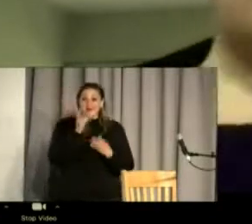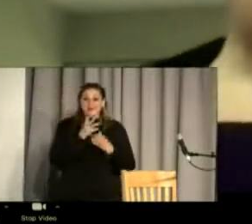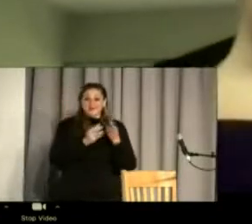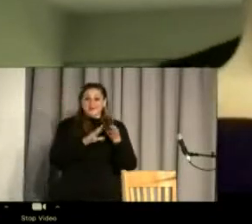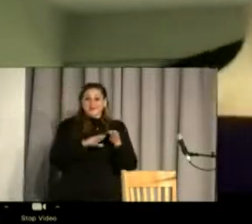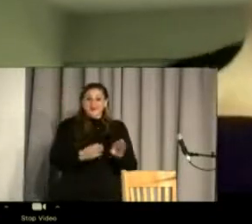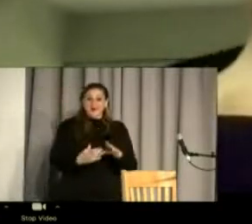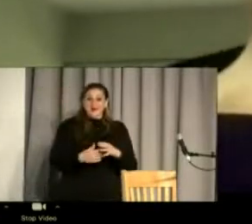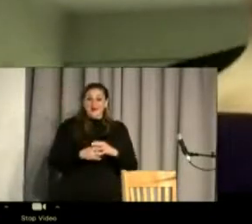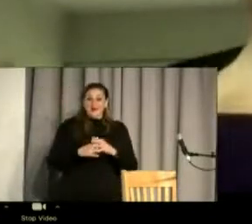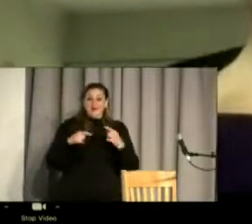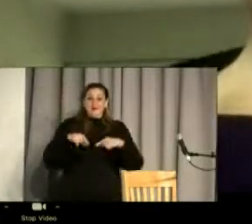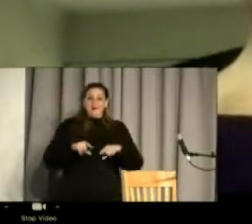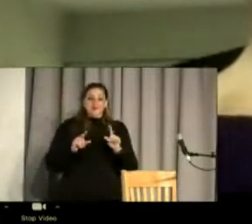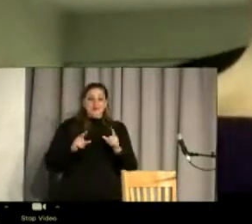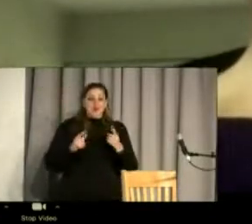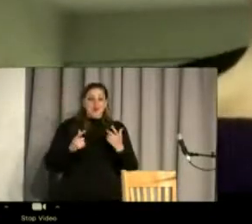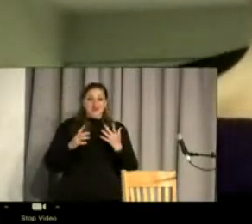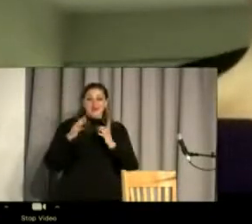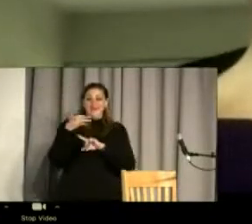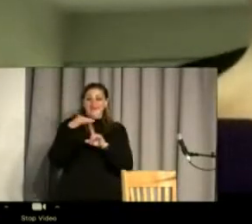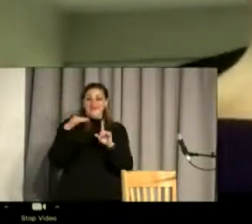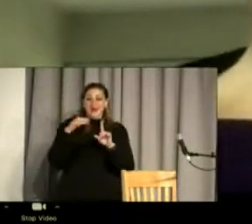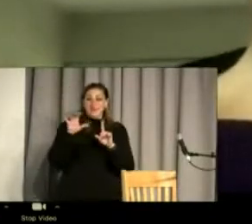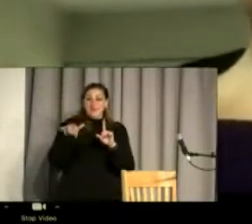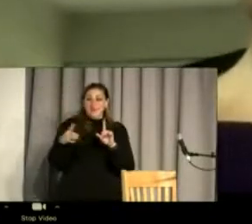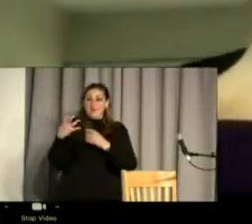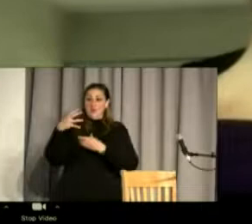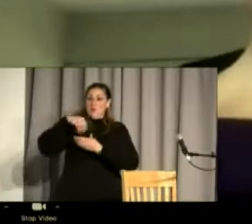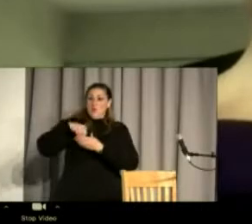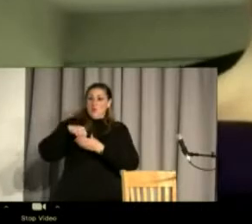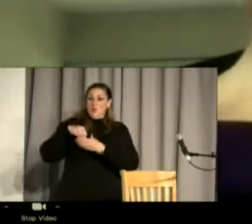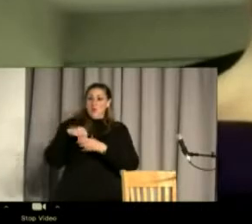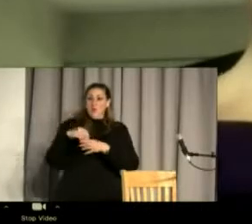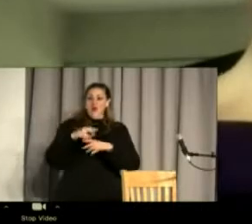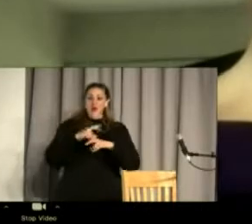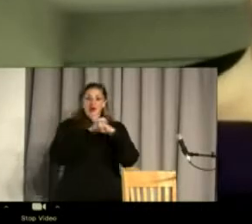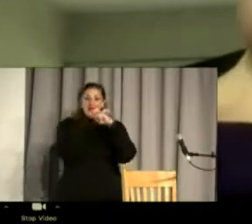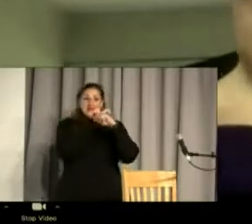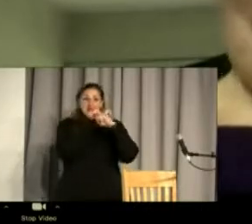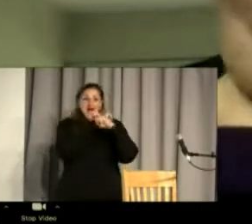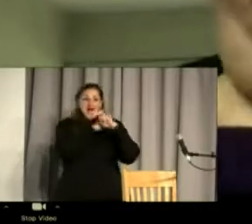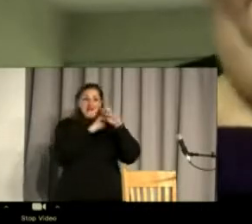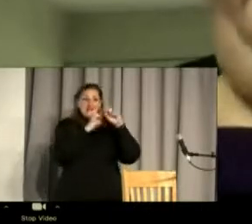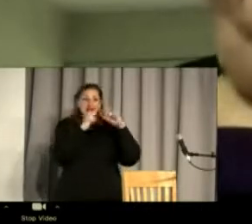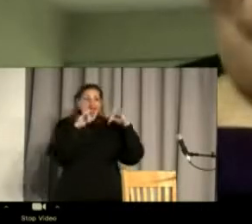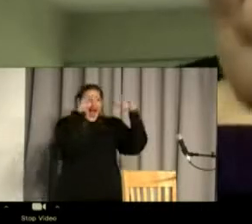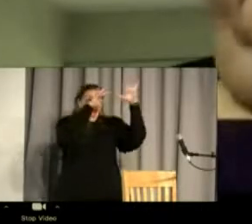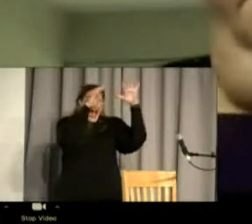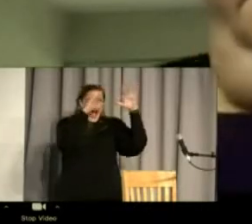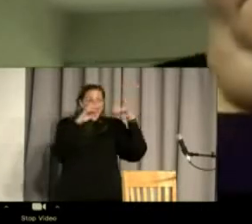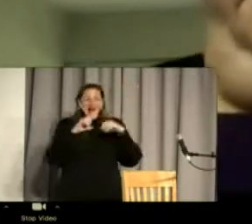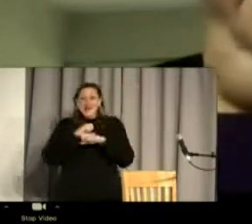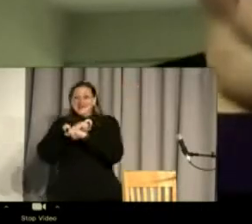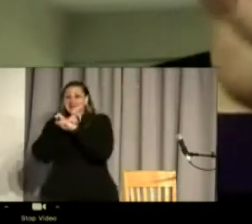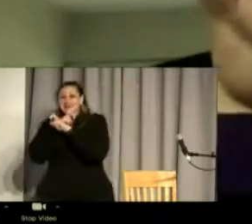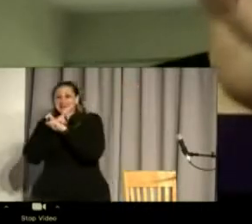And that environmental thing includes both toxic air and water, as well as